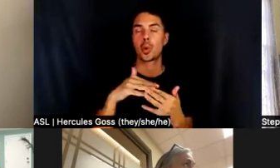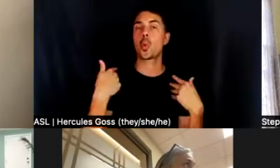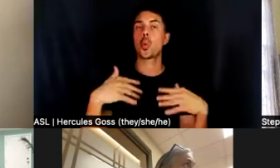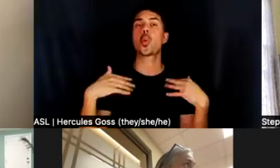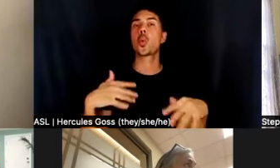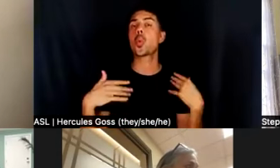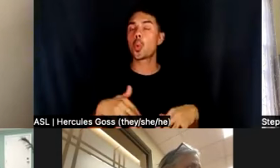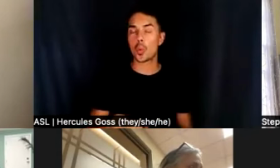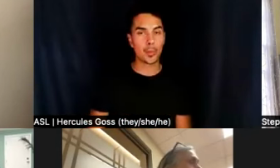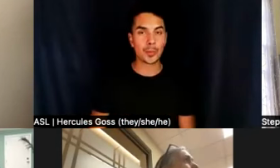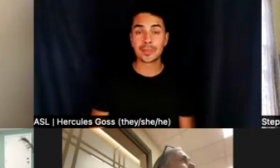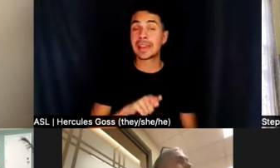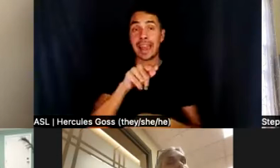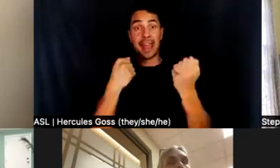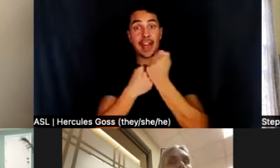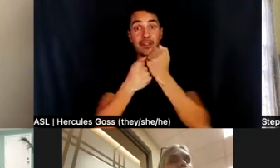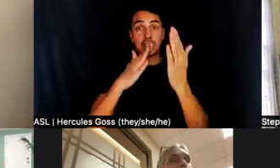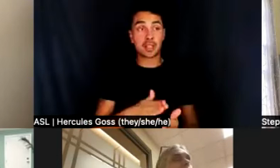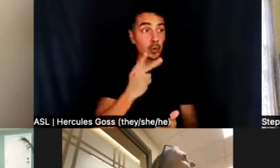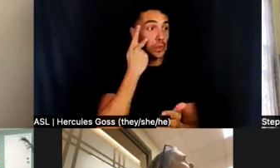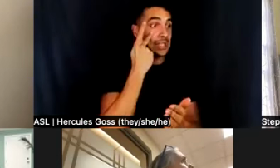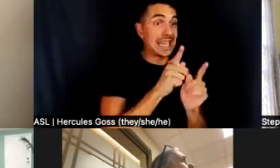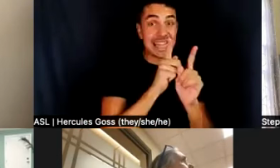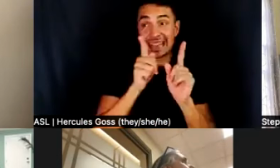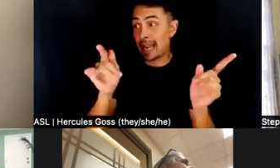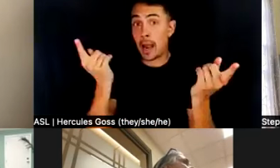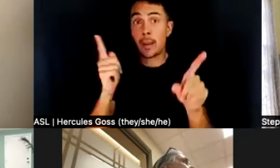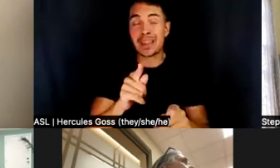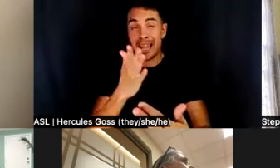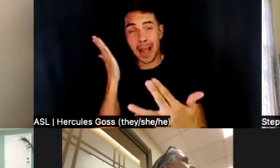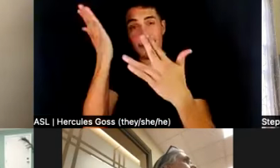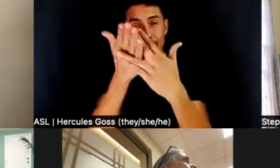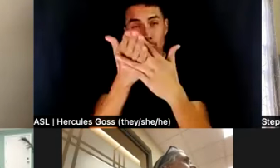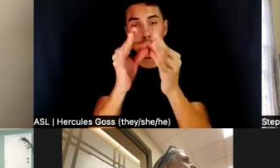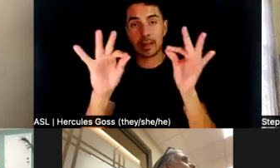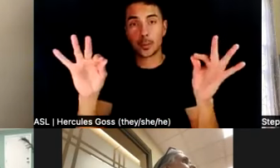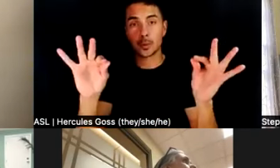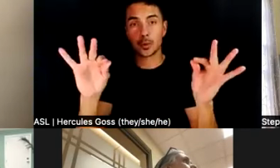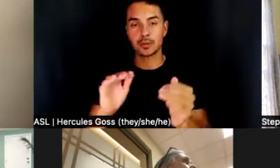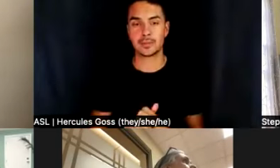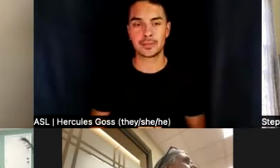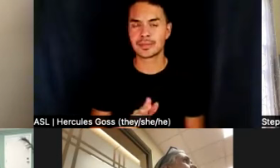what an opportunity as an advocate to interrupt even that kind of language. Debbie, what did you say?